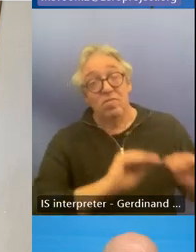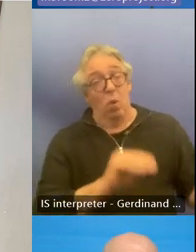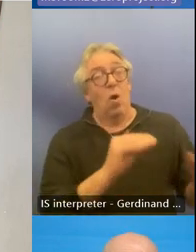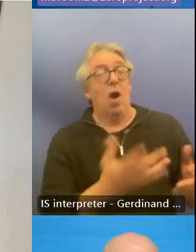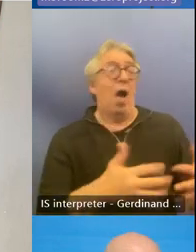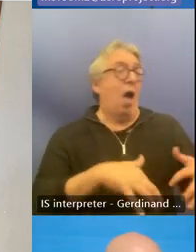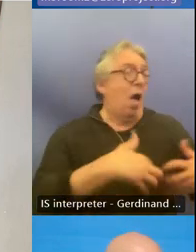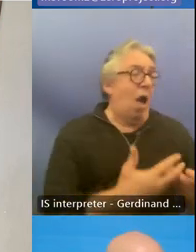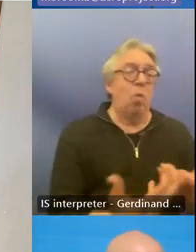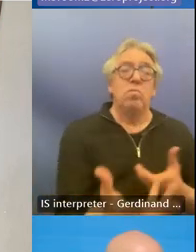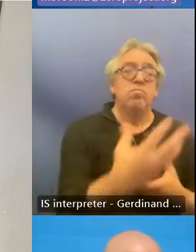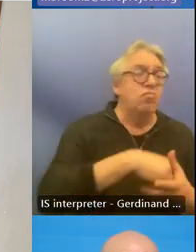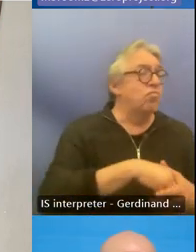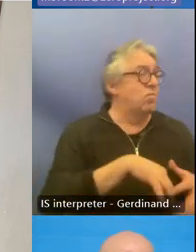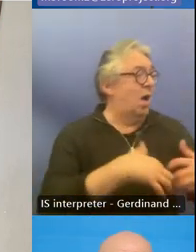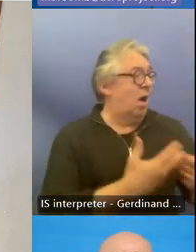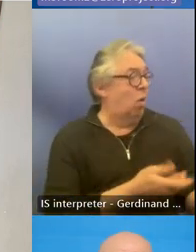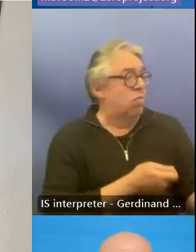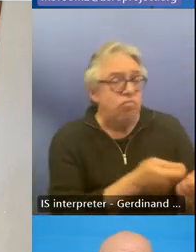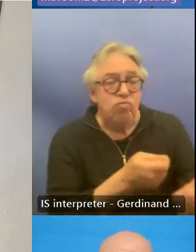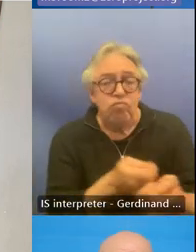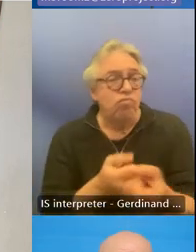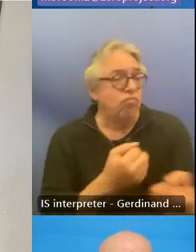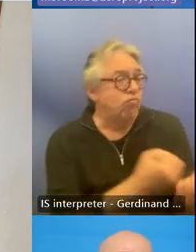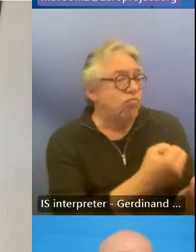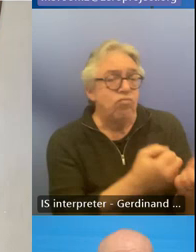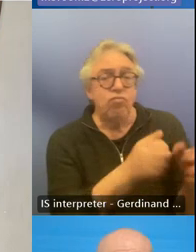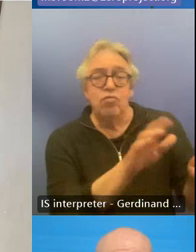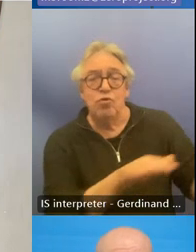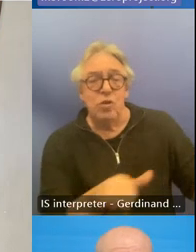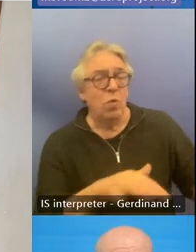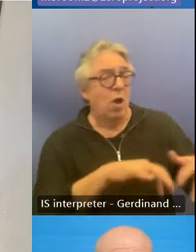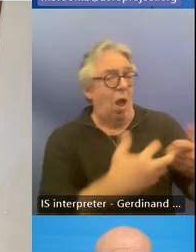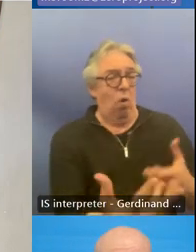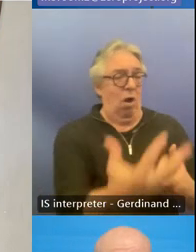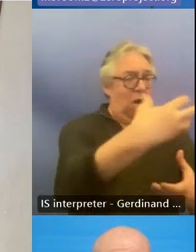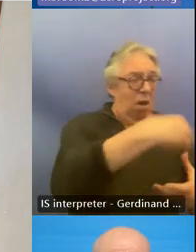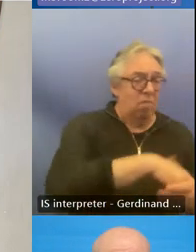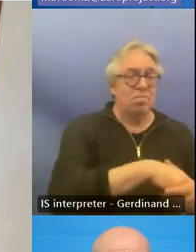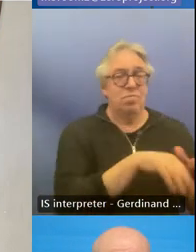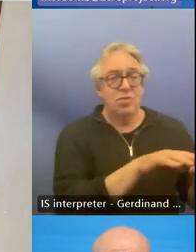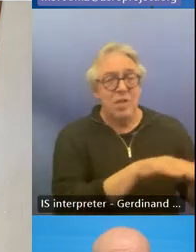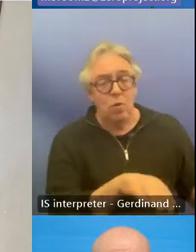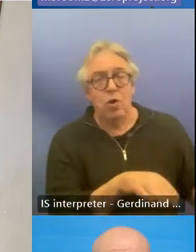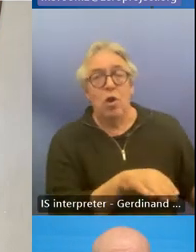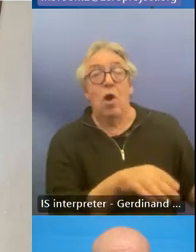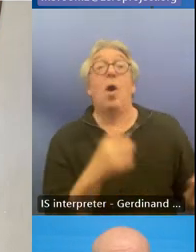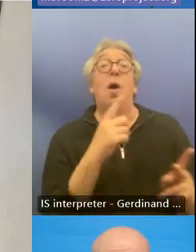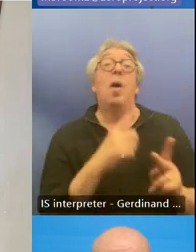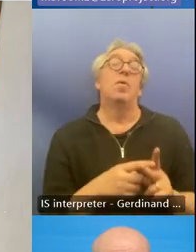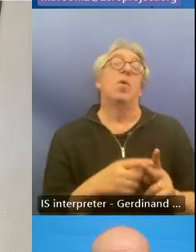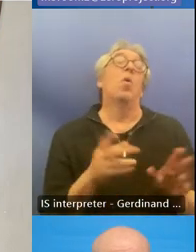to better support inclusion of the child, and of course families, because one of